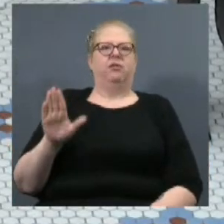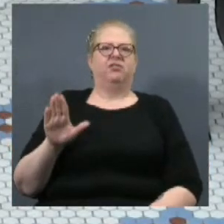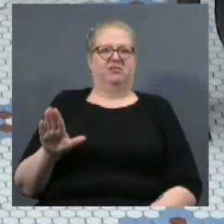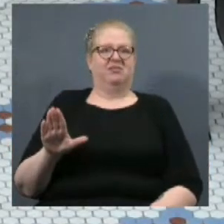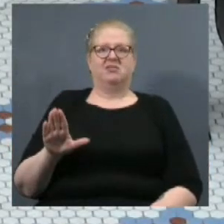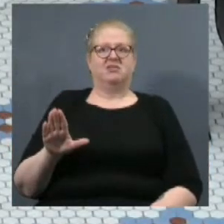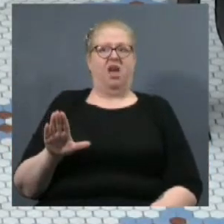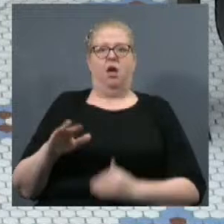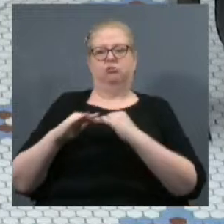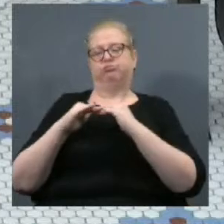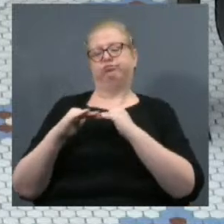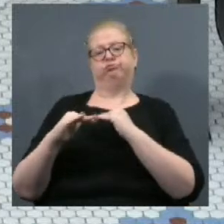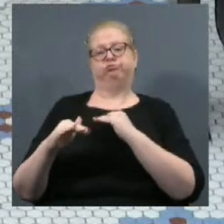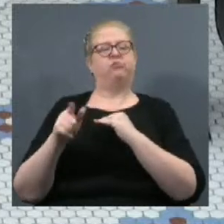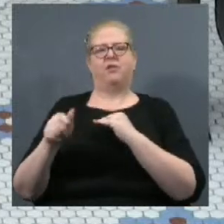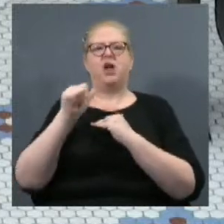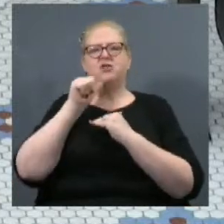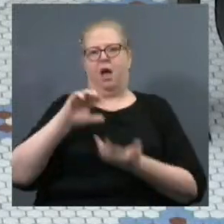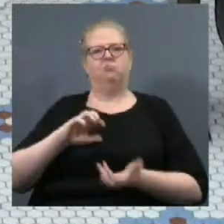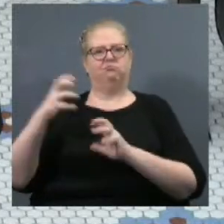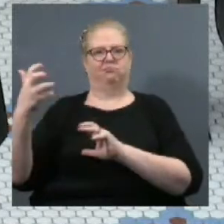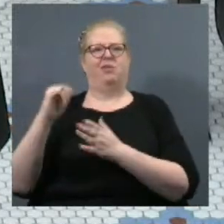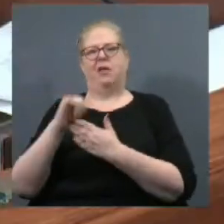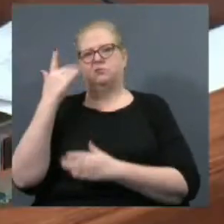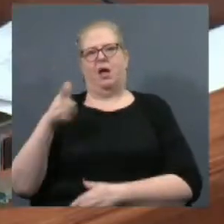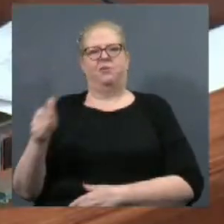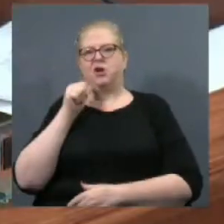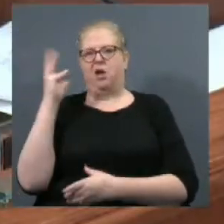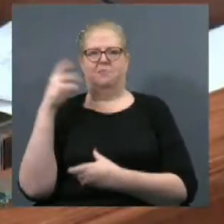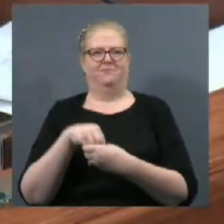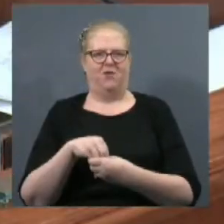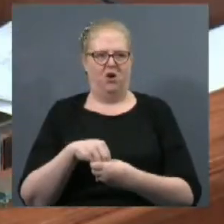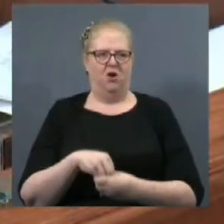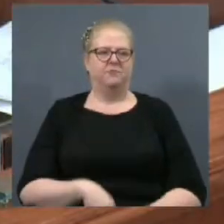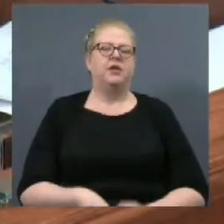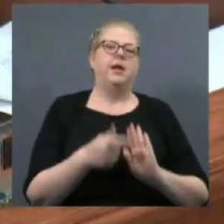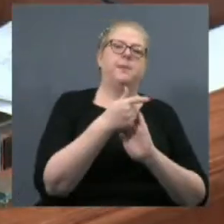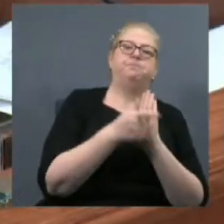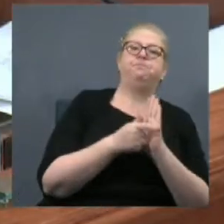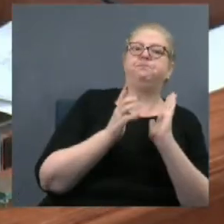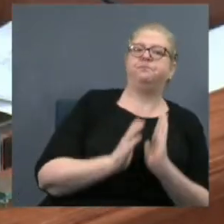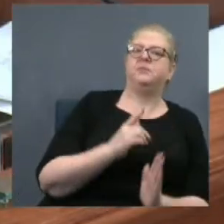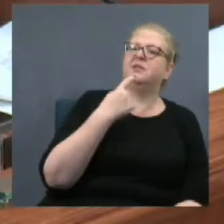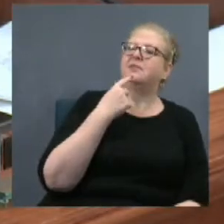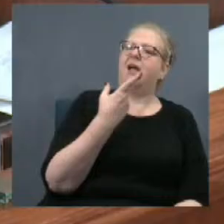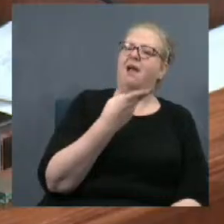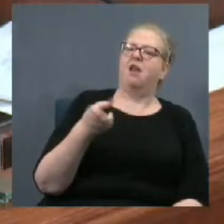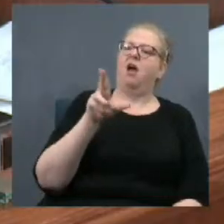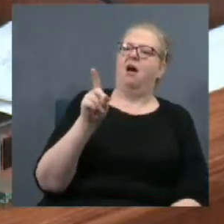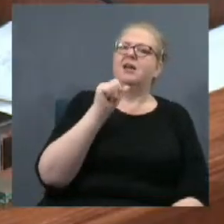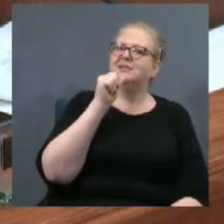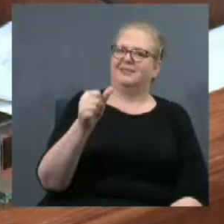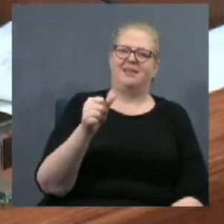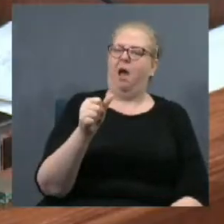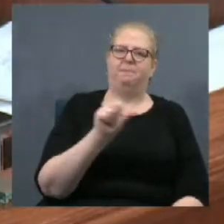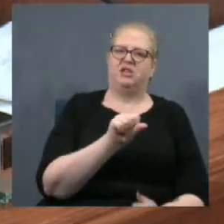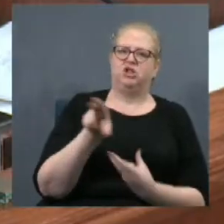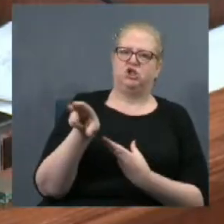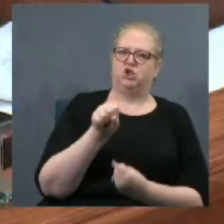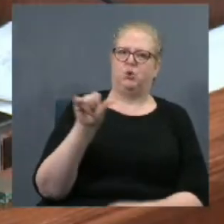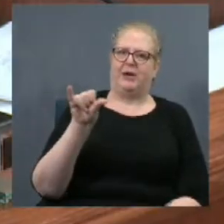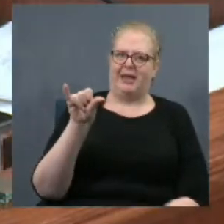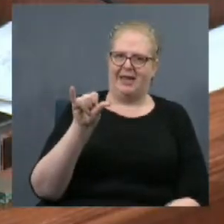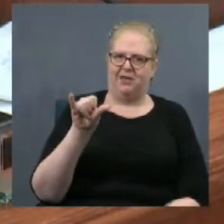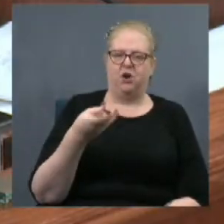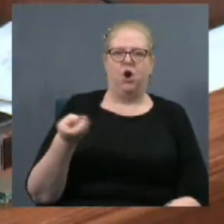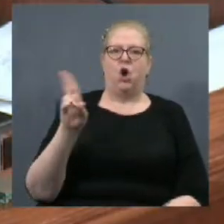party. So. And they haven't been sued. I mean, HUD would have had to move to intervene